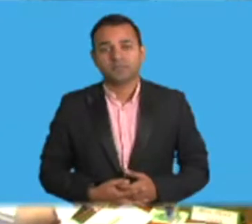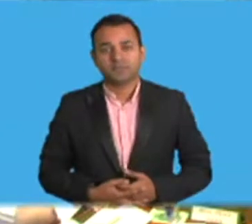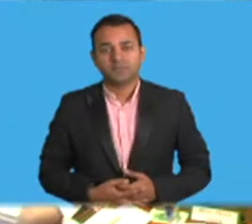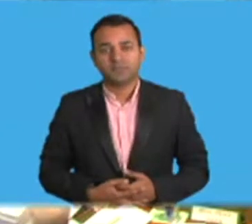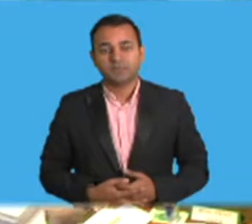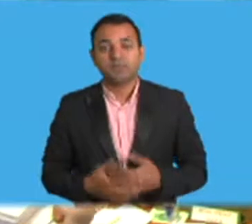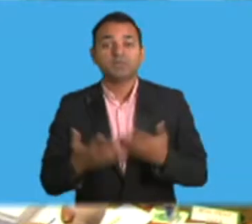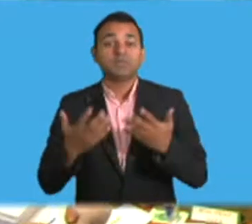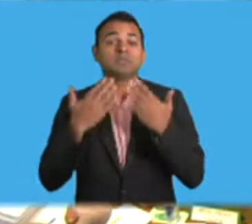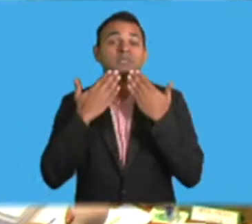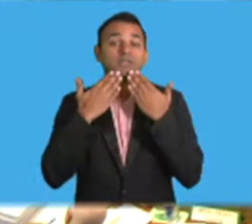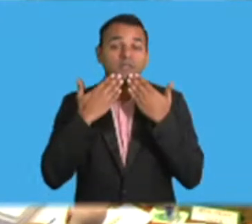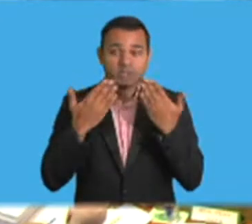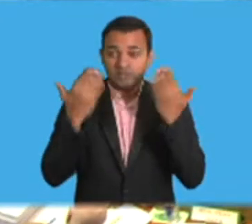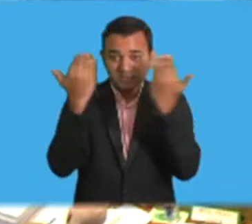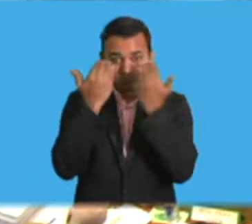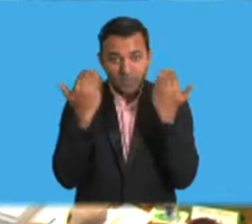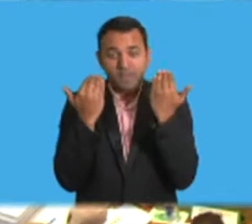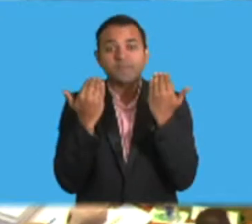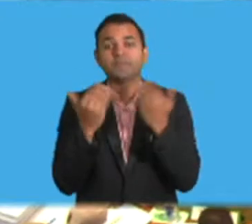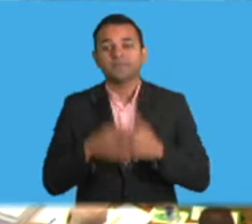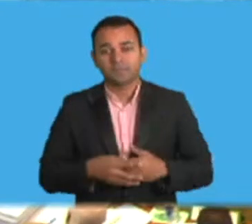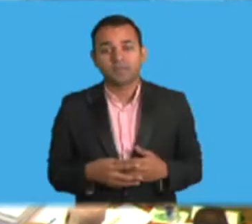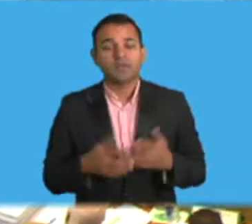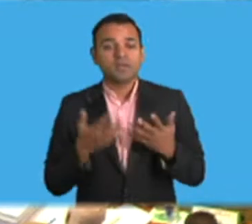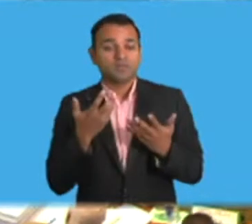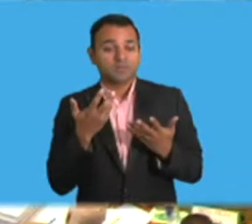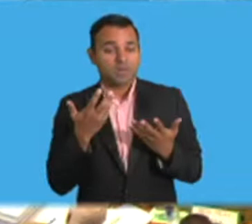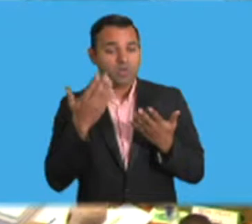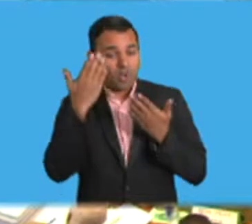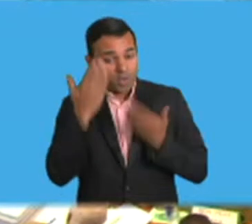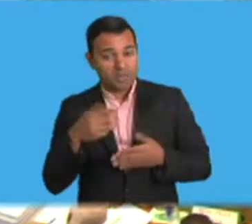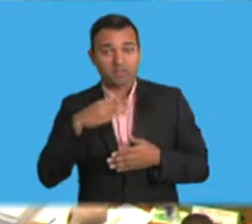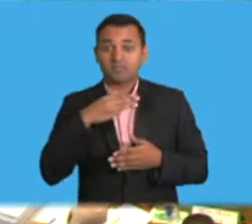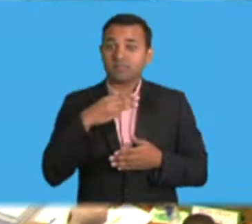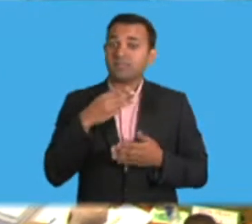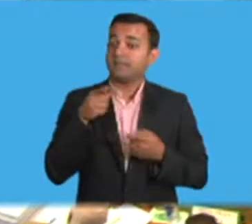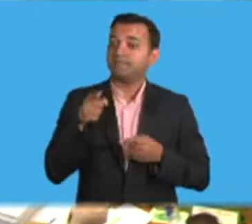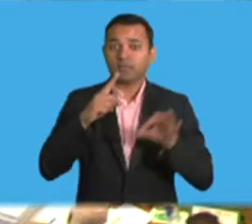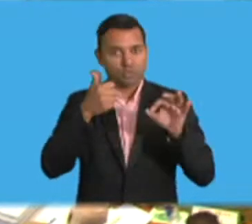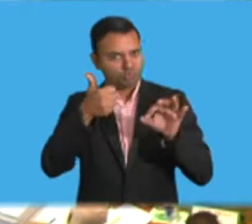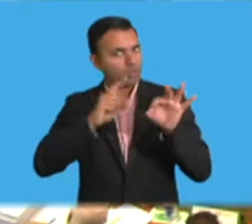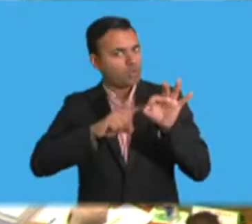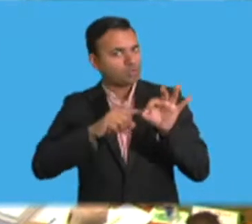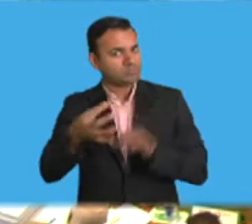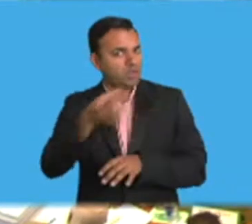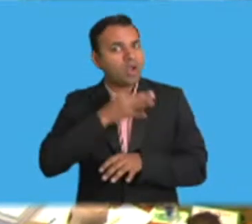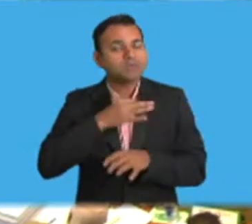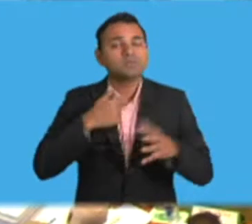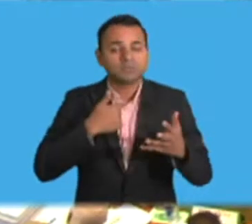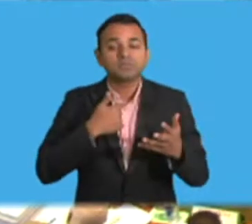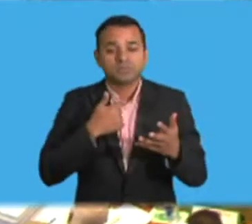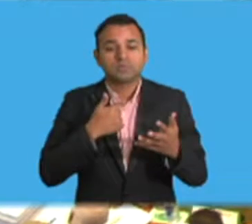Thank you, Madam Speaker, and I thank the Honourable Member. Madam Speaker, this initiative is part of the recent